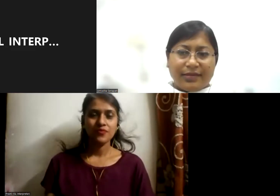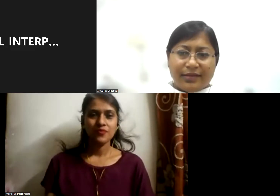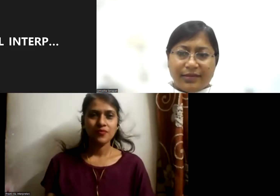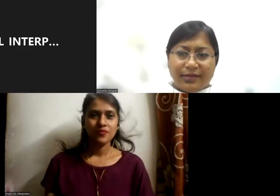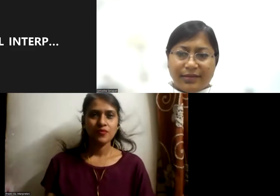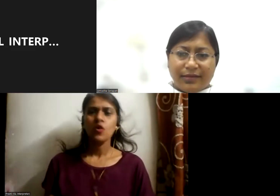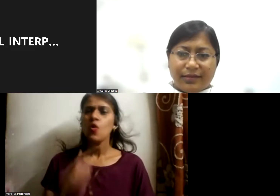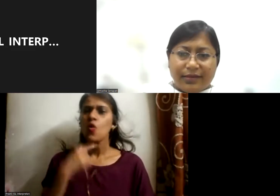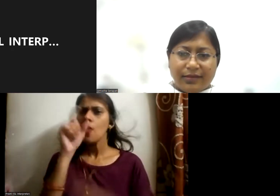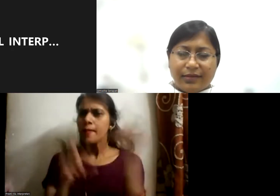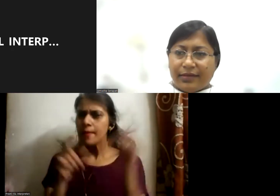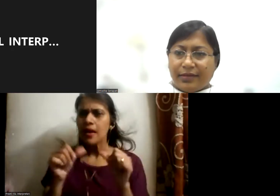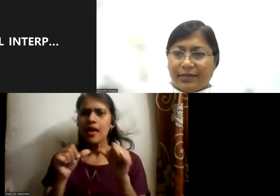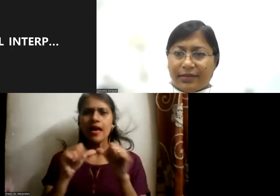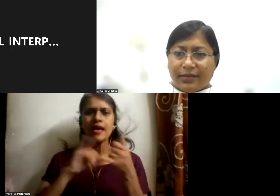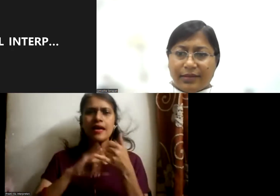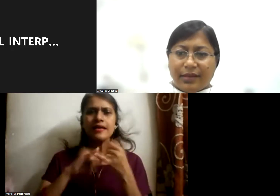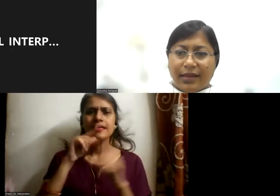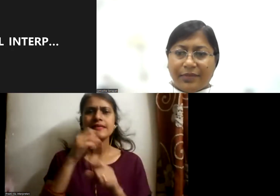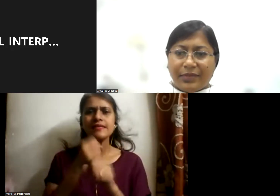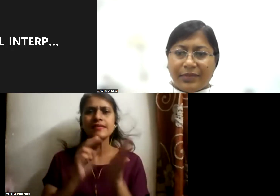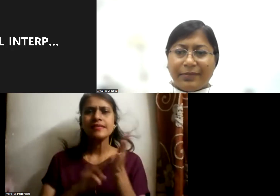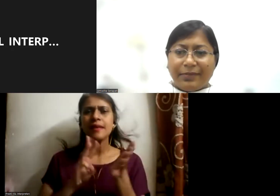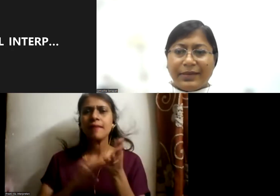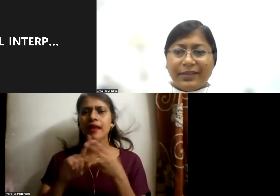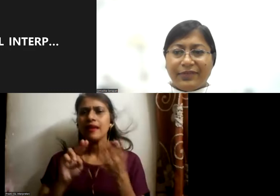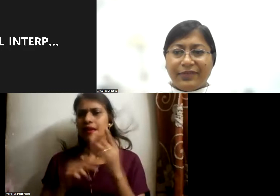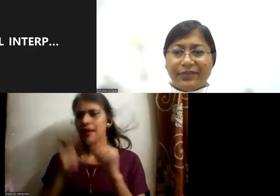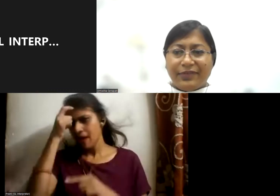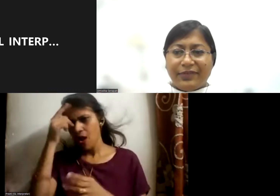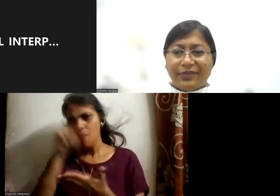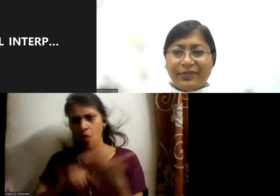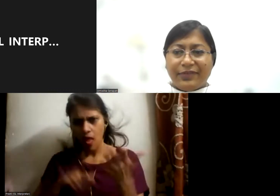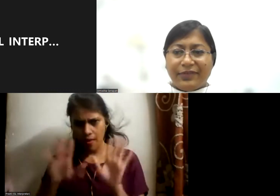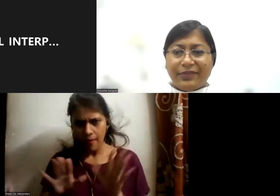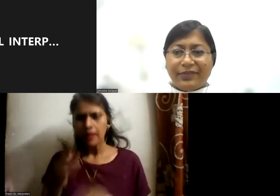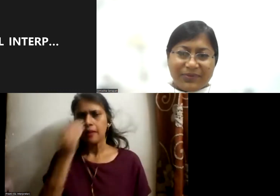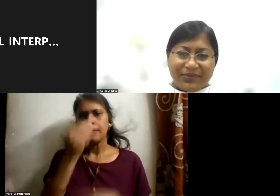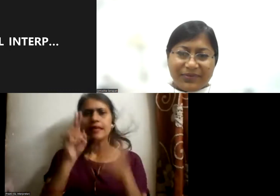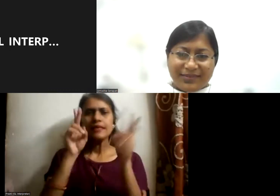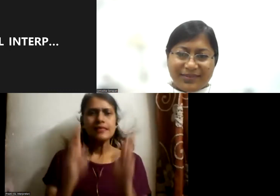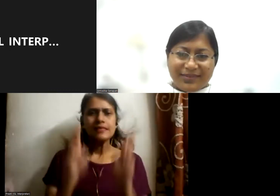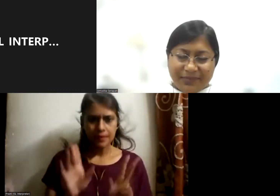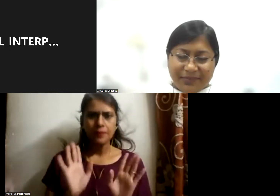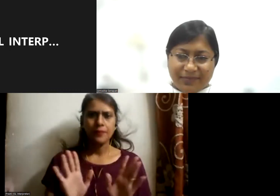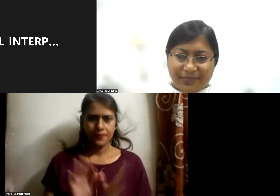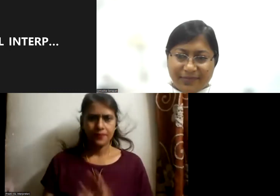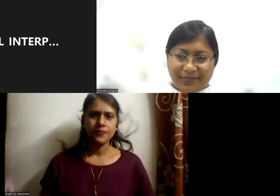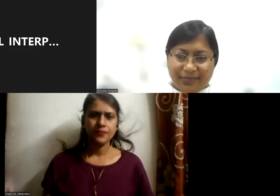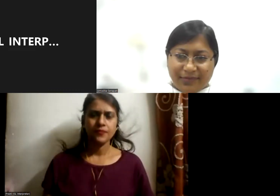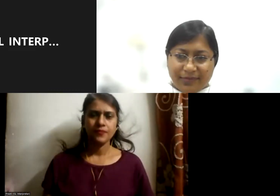issues regarding the assignments can stay back. I'll be leaving now. Thank you, ma'am. Thank you so much.